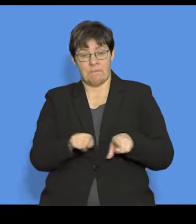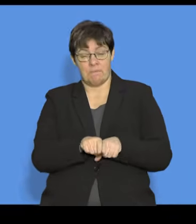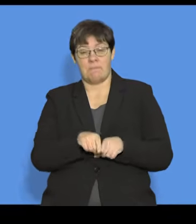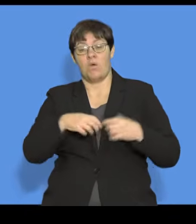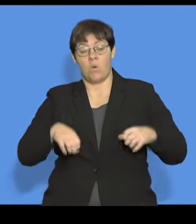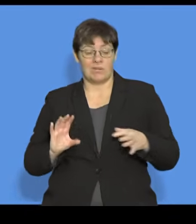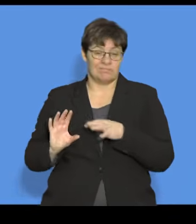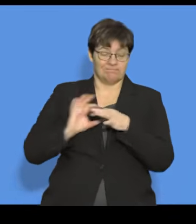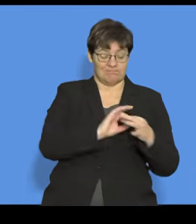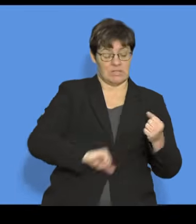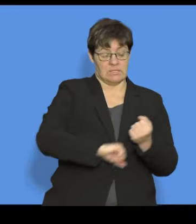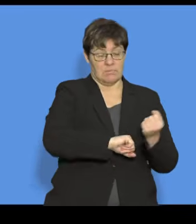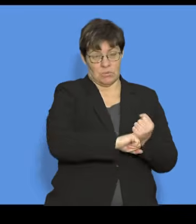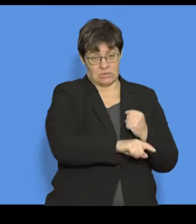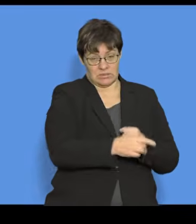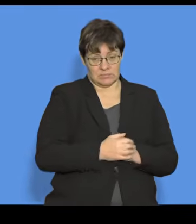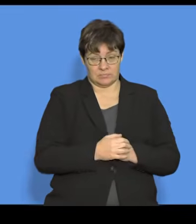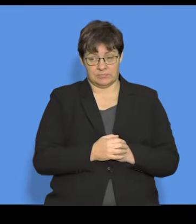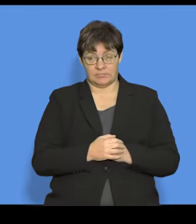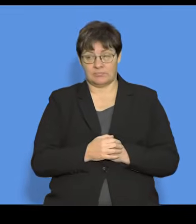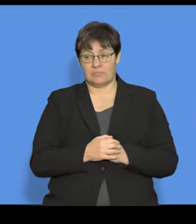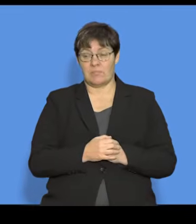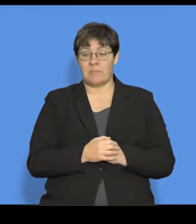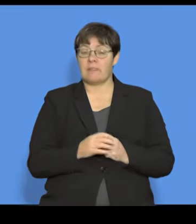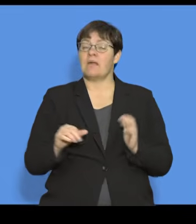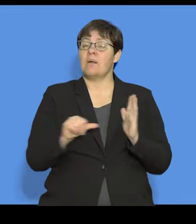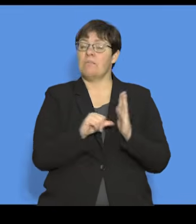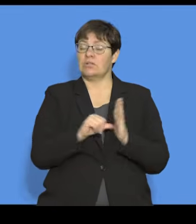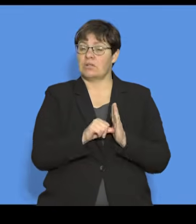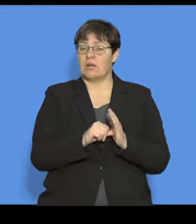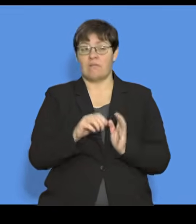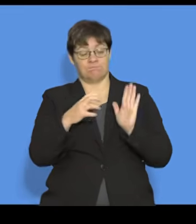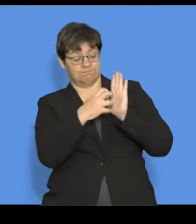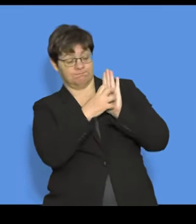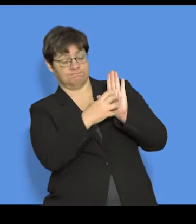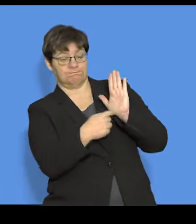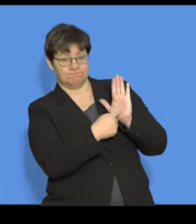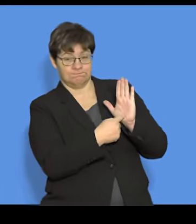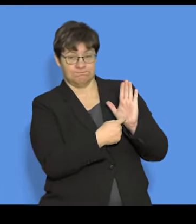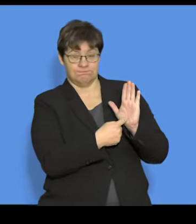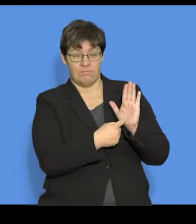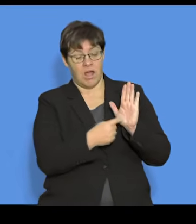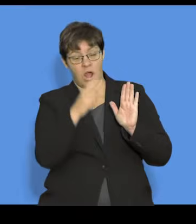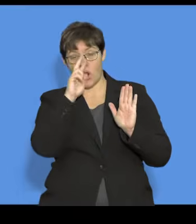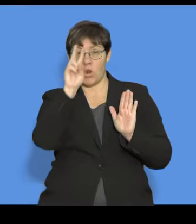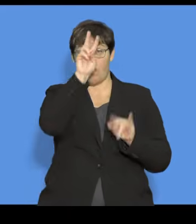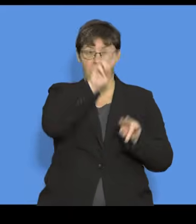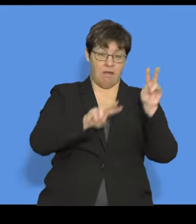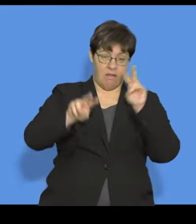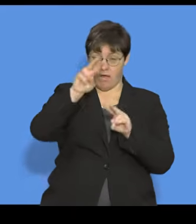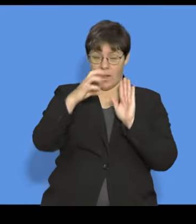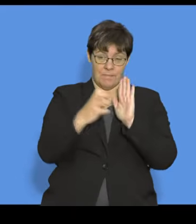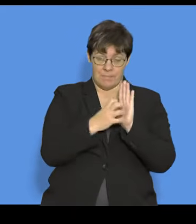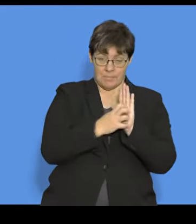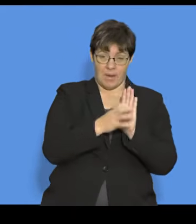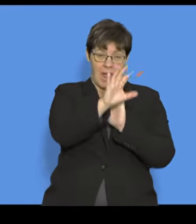organs that are associated with it. So as we go through them, it's important that when you have a diagram like this, that you look at the overview of the